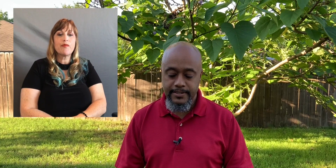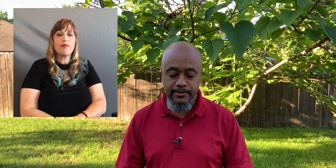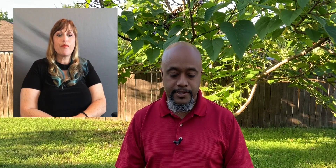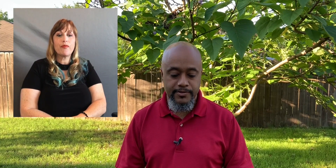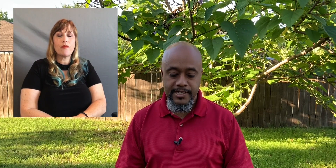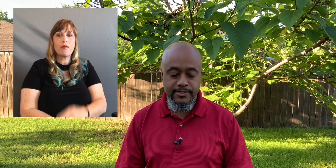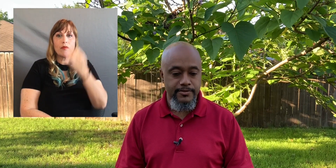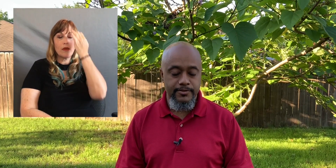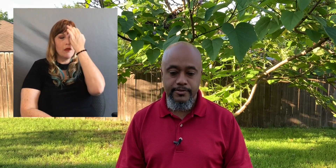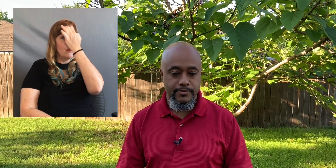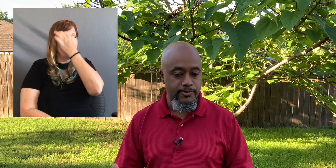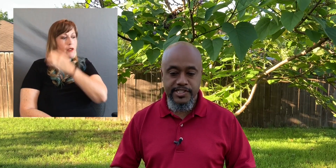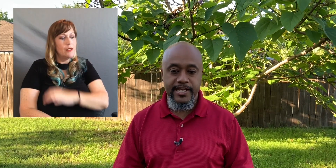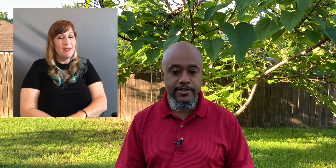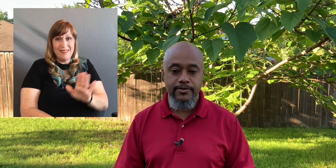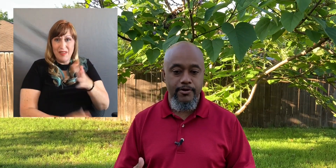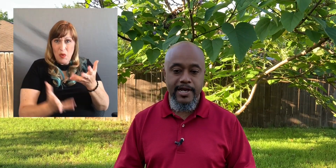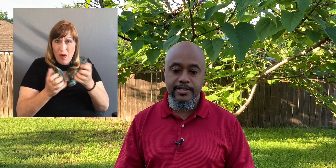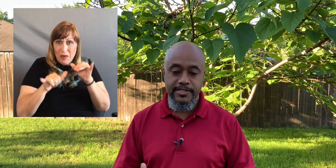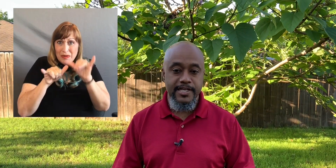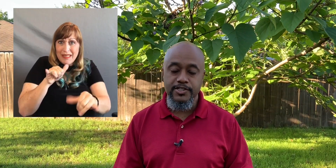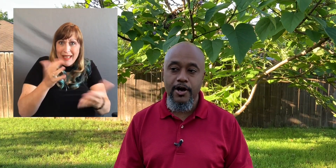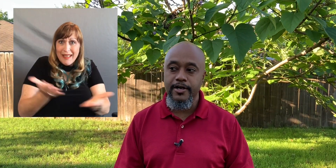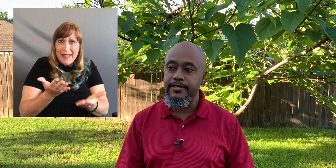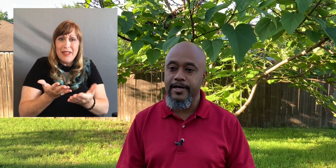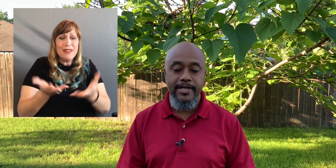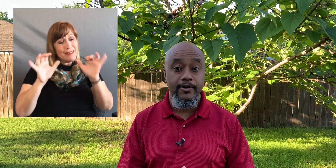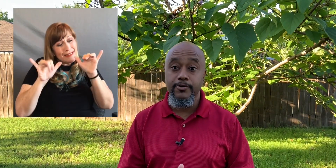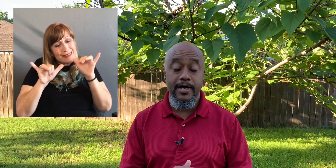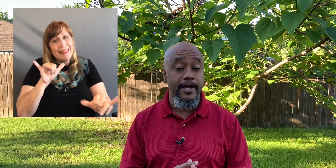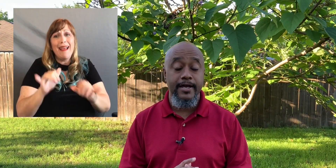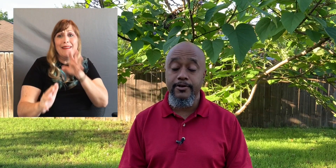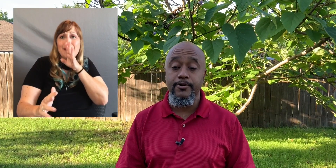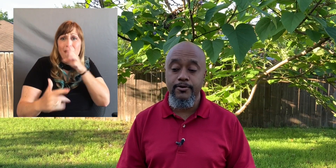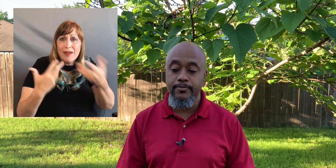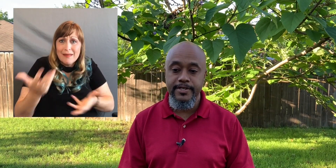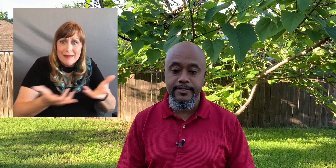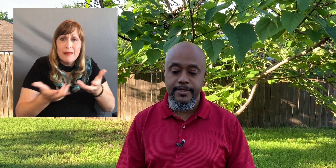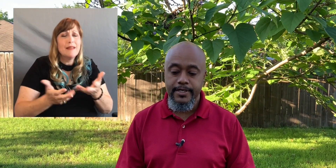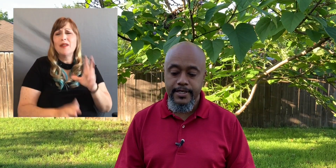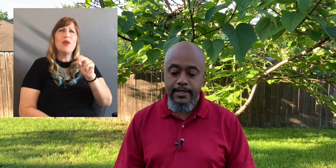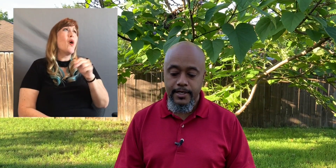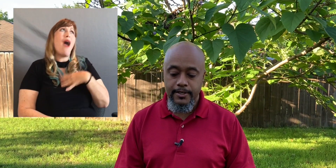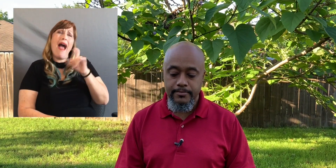And you know, he's like, dude, you want to stay here? You all right? You need to stay and talk. And I'm like, no, I got to go home. And,